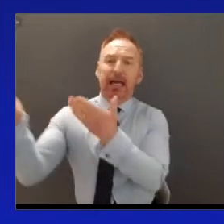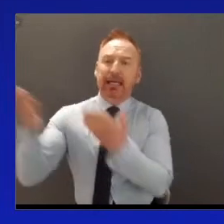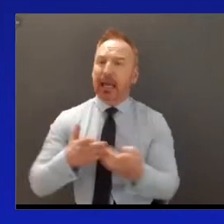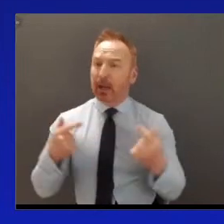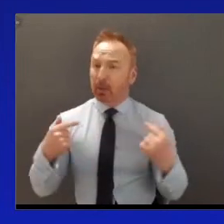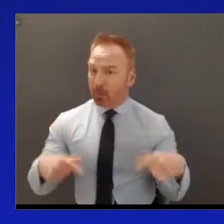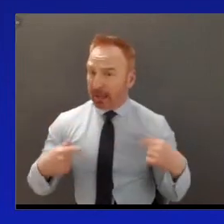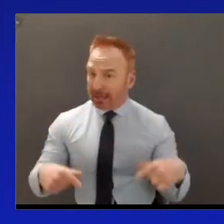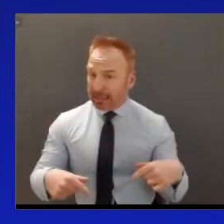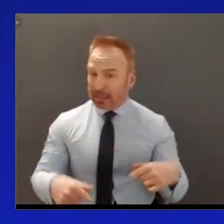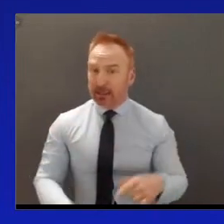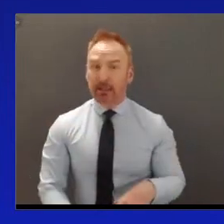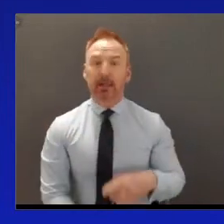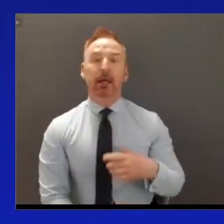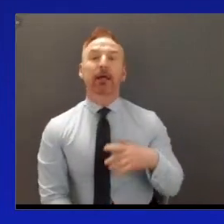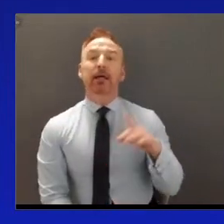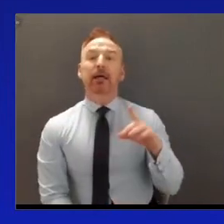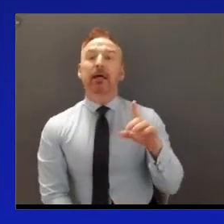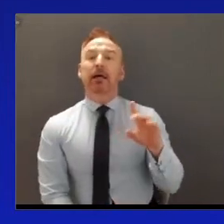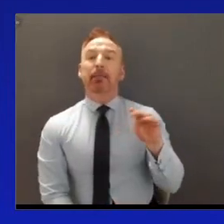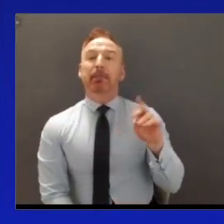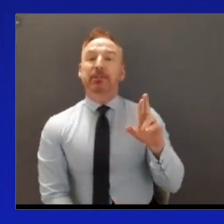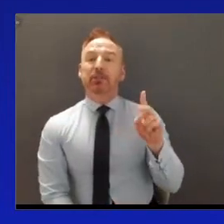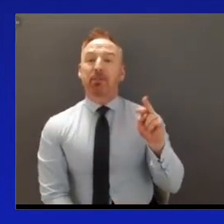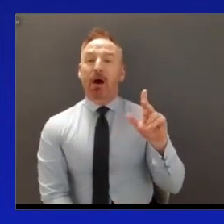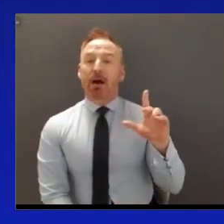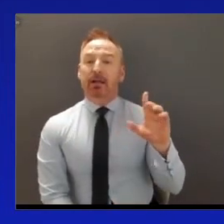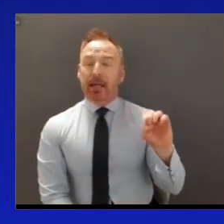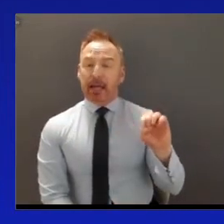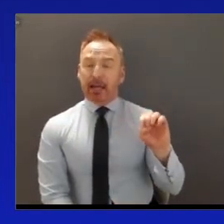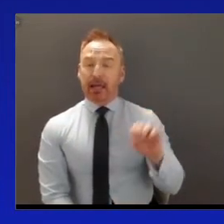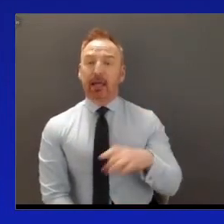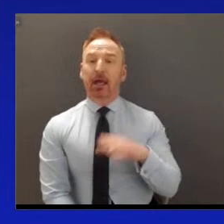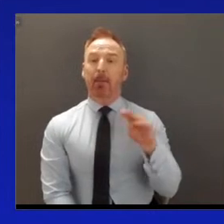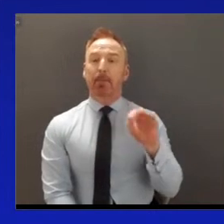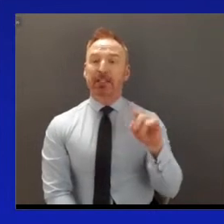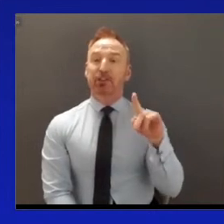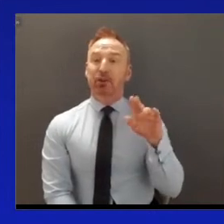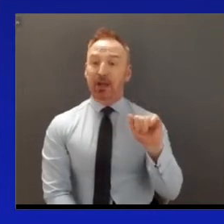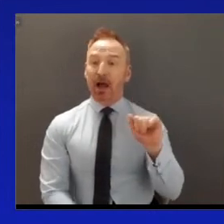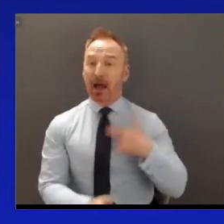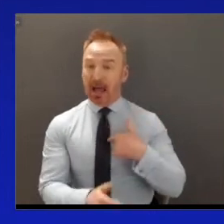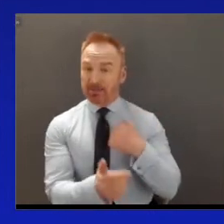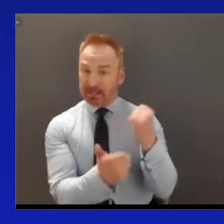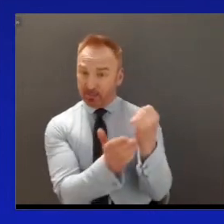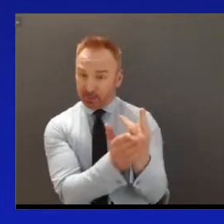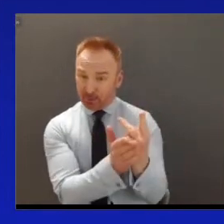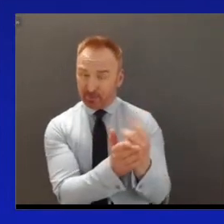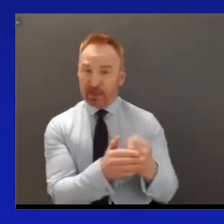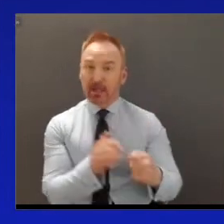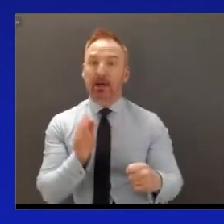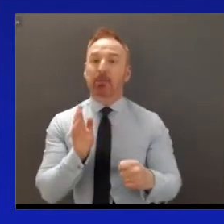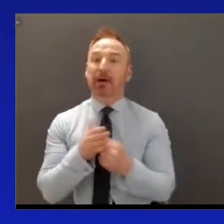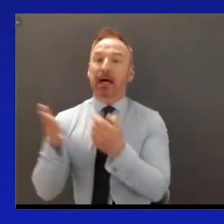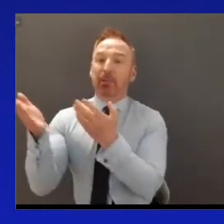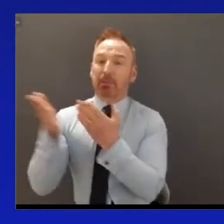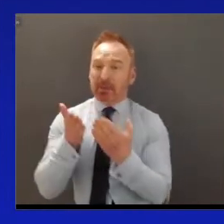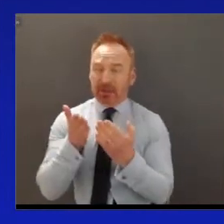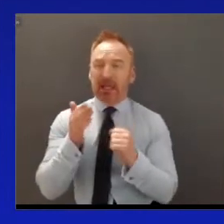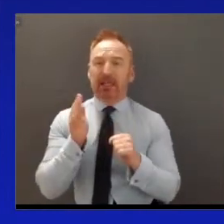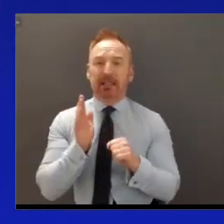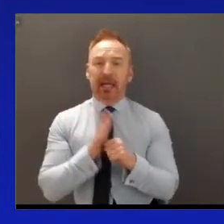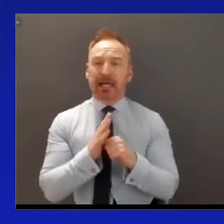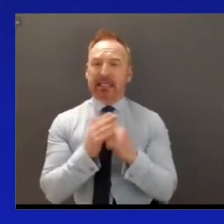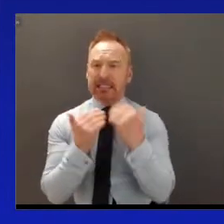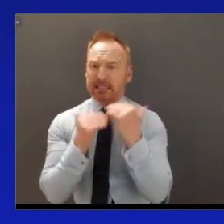thing we do know is Moderna has been approved, and the limited amount that we've gotten has been sent to the GTA, to the 4 gray zones, the